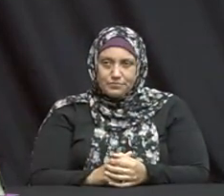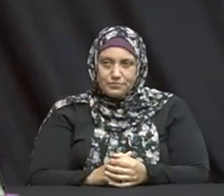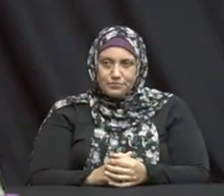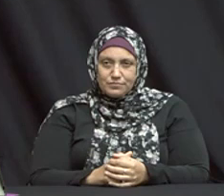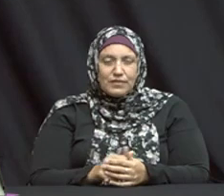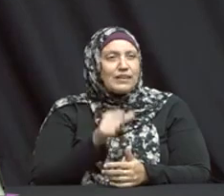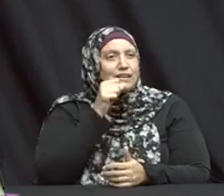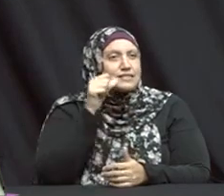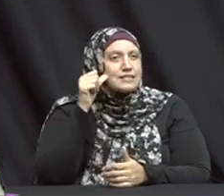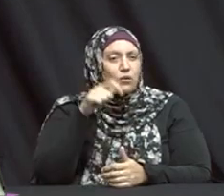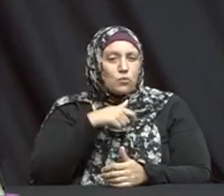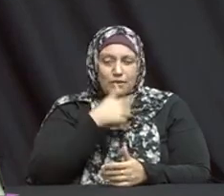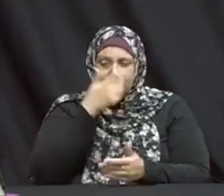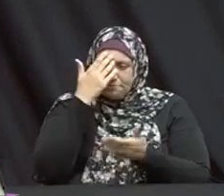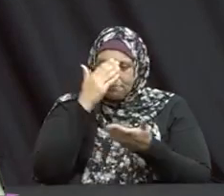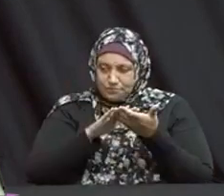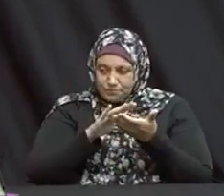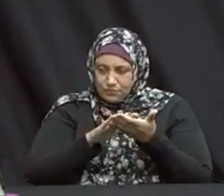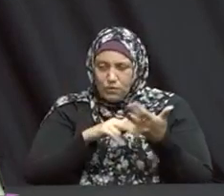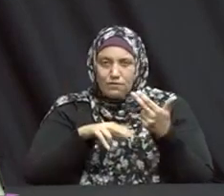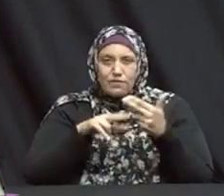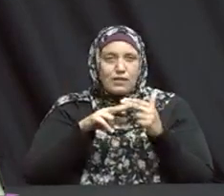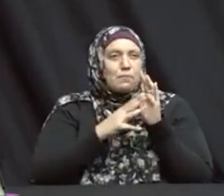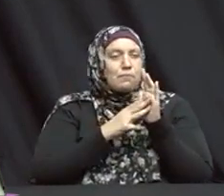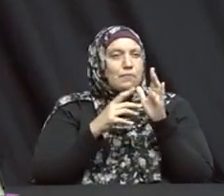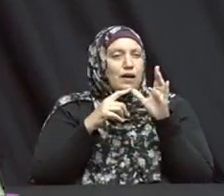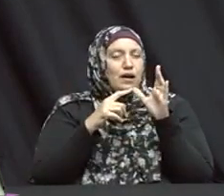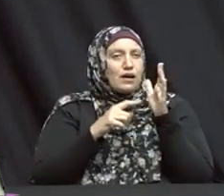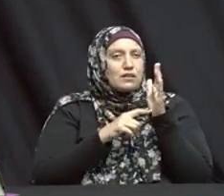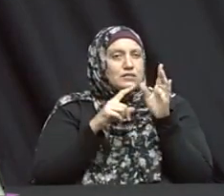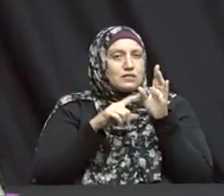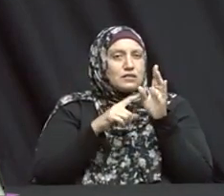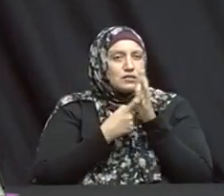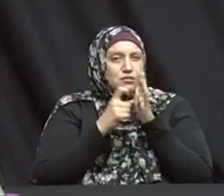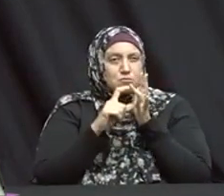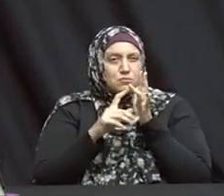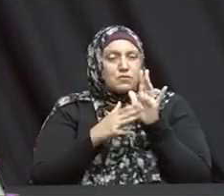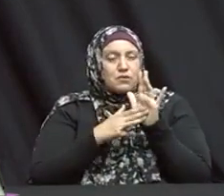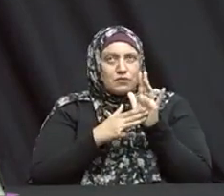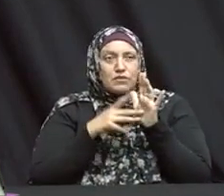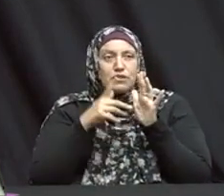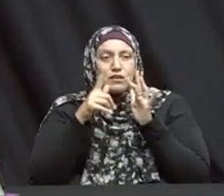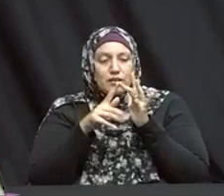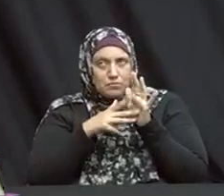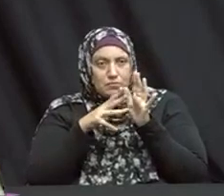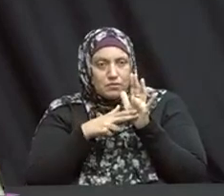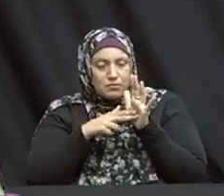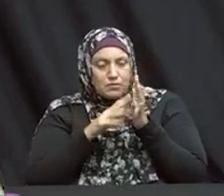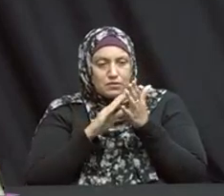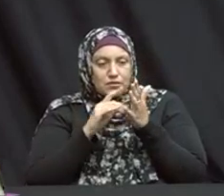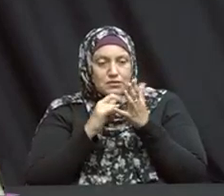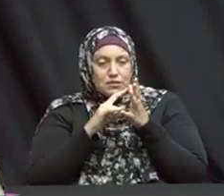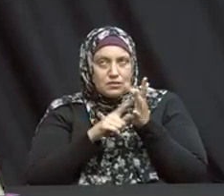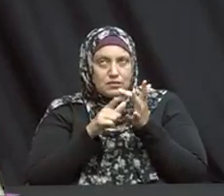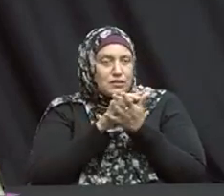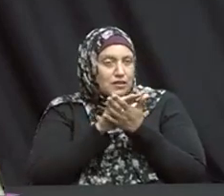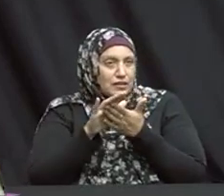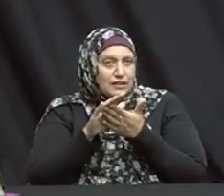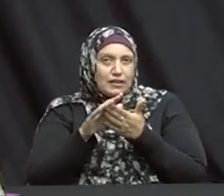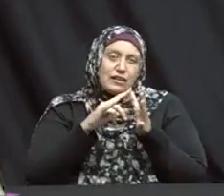commemorated the martyrdom anniversary of Imam Sadiq alayhi salam. For this occasion, allow me